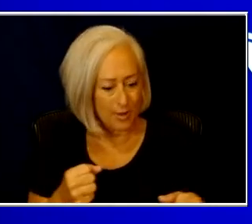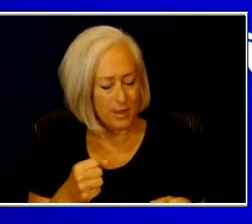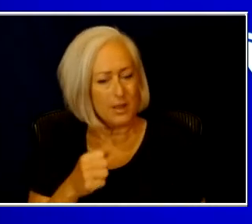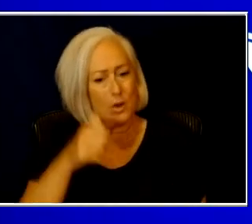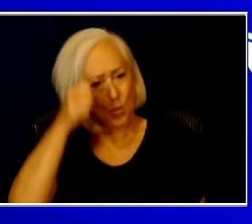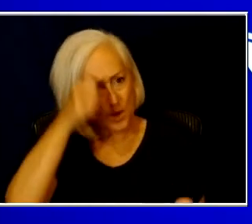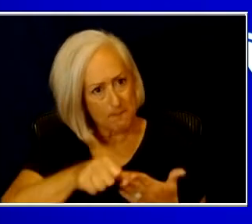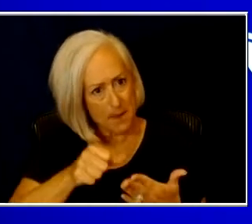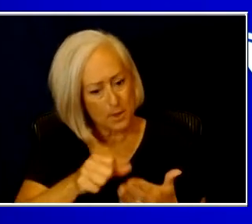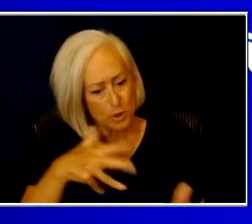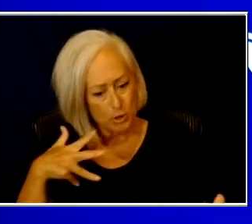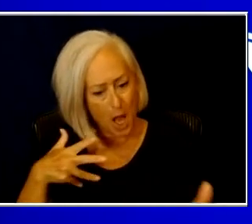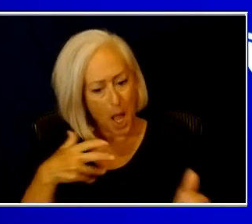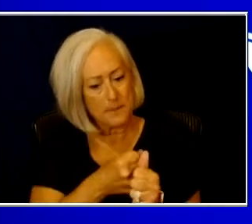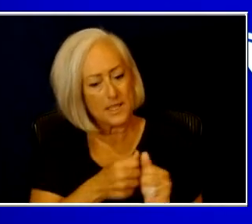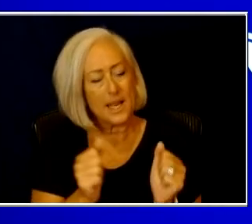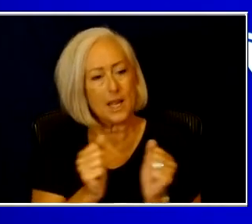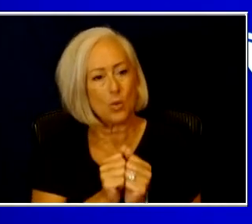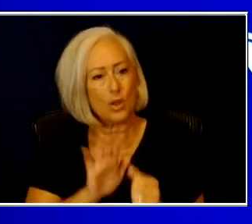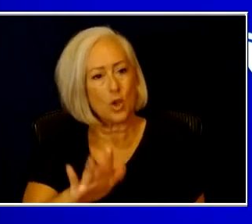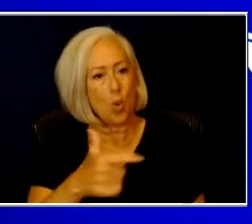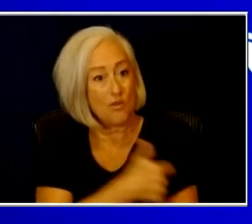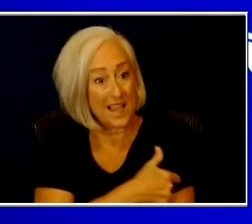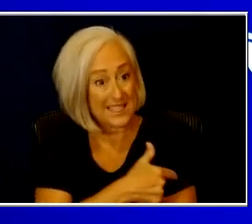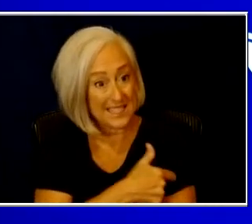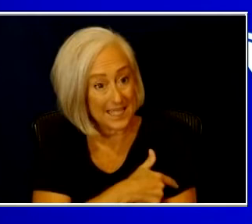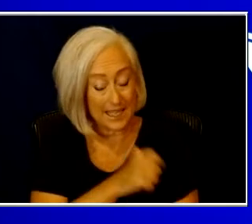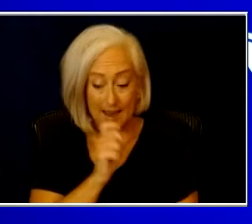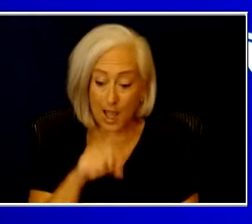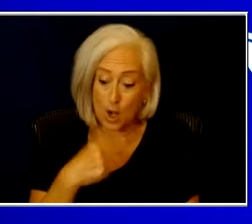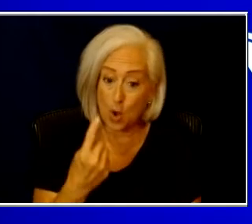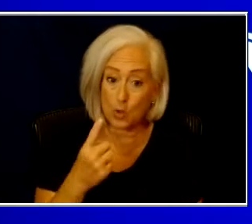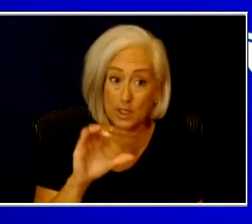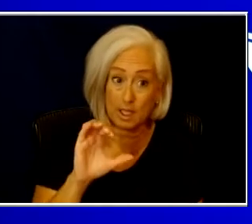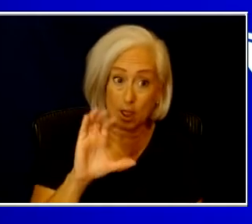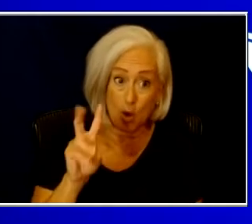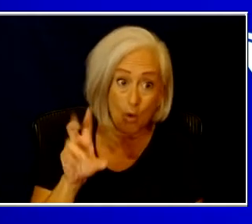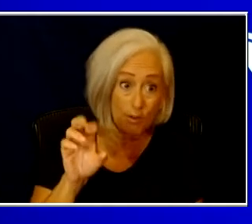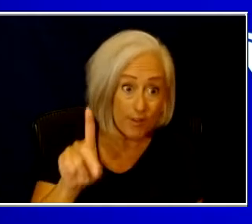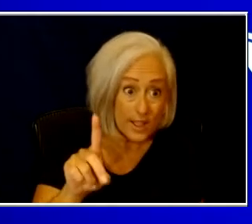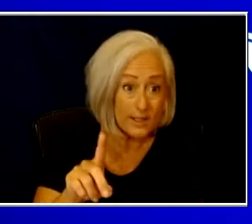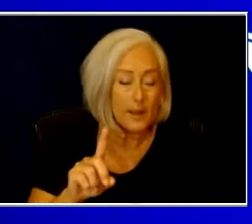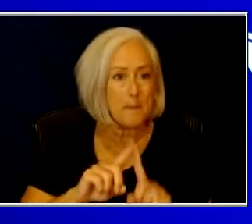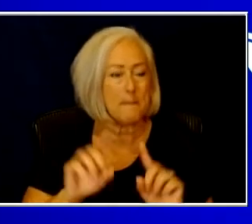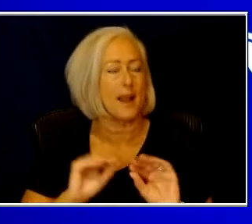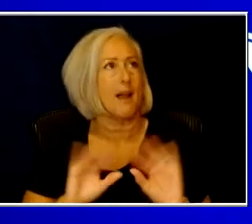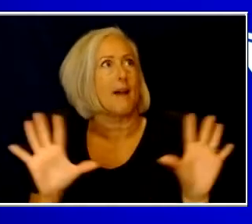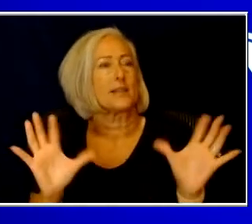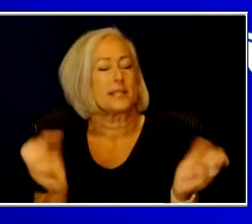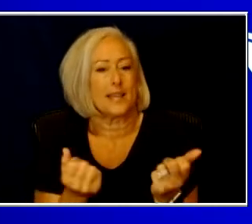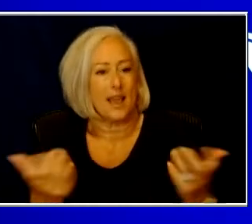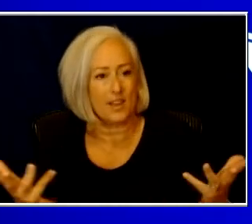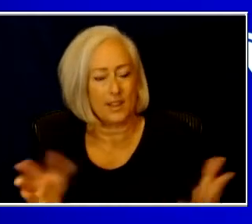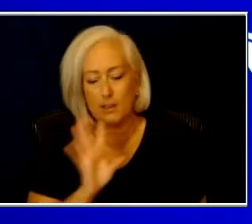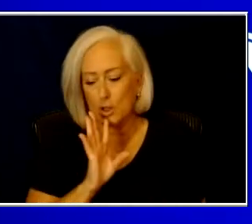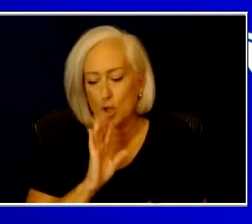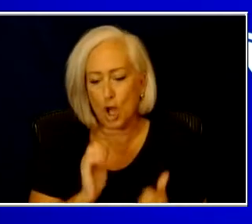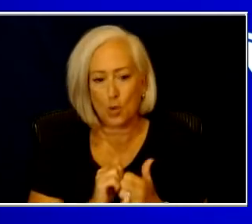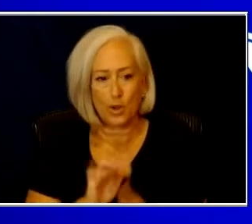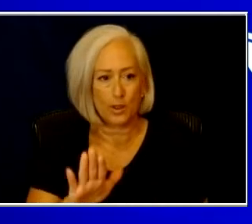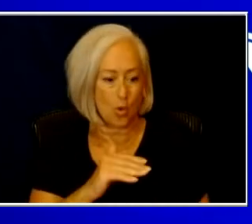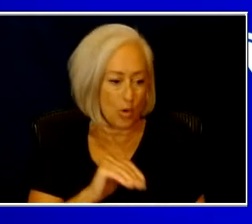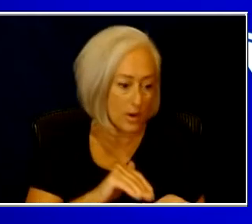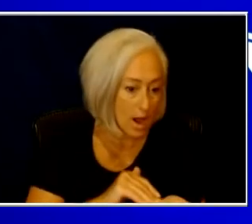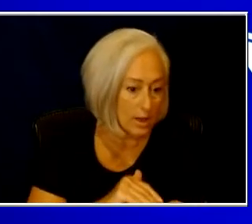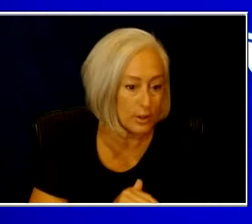your vaccinations, not just COVID vaccination, but obviously everything. Talk with your physicians, talk with the pharmacists